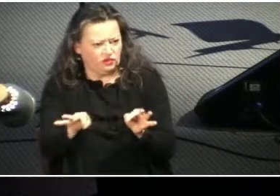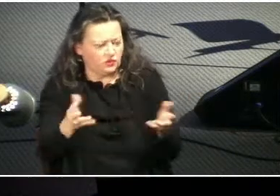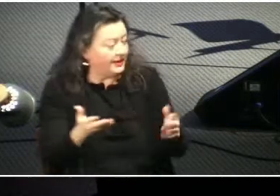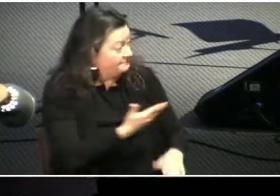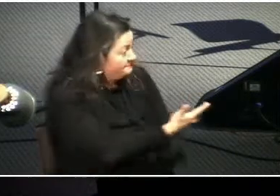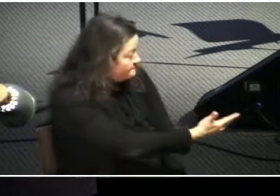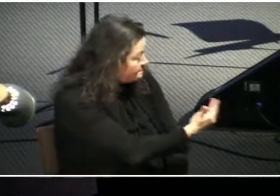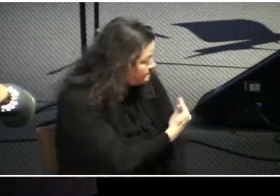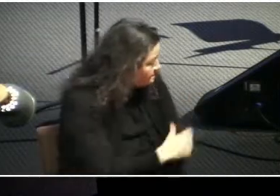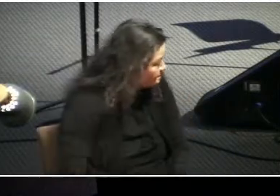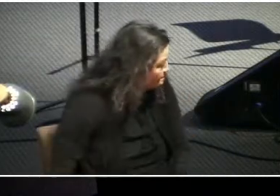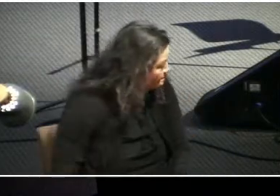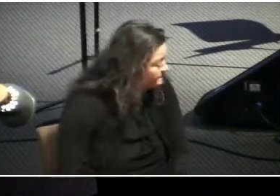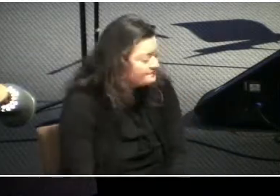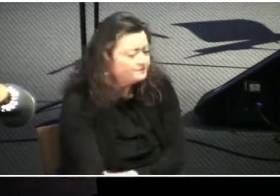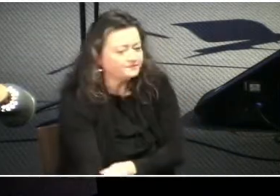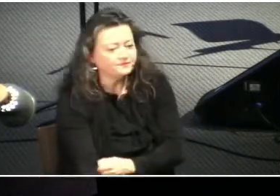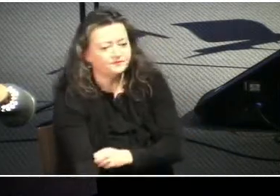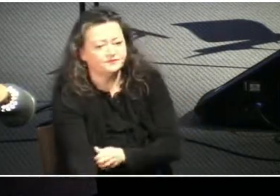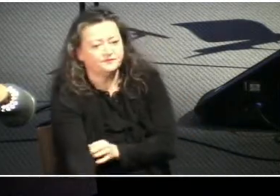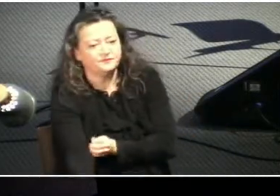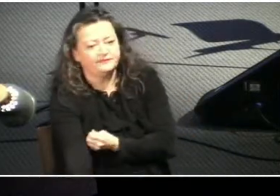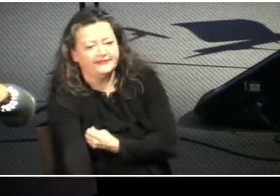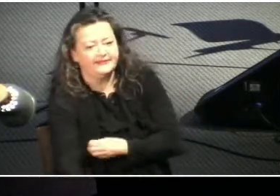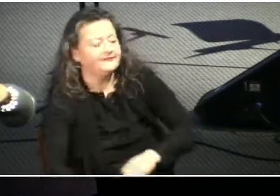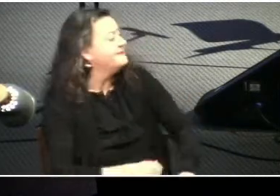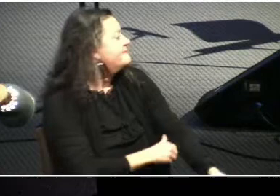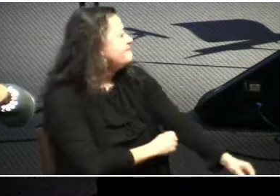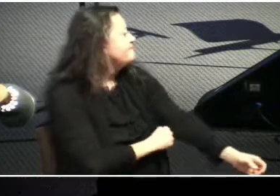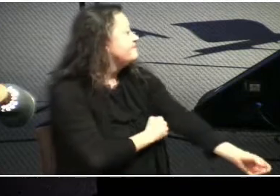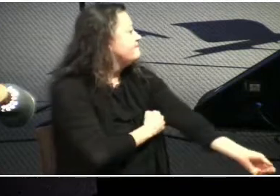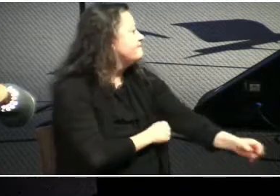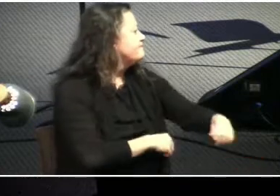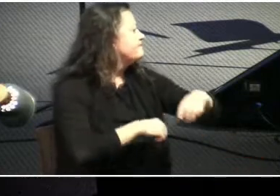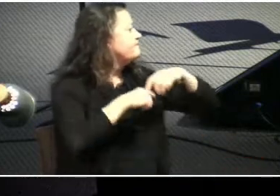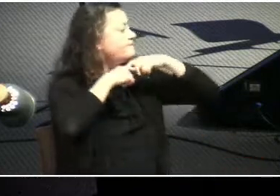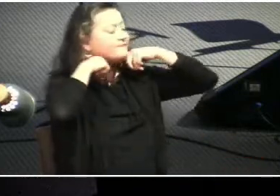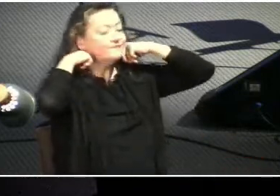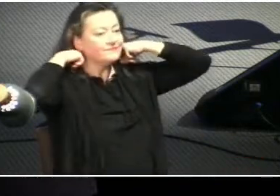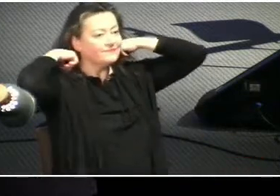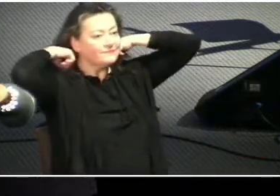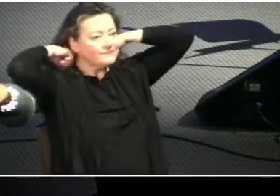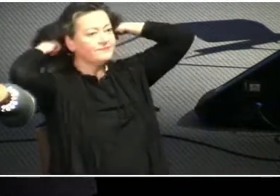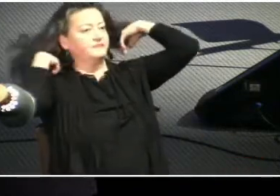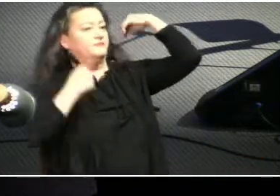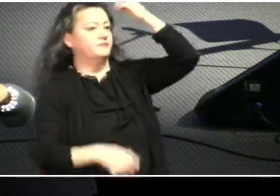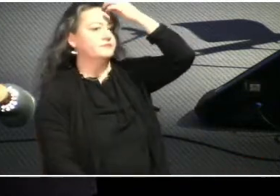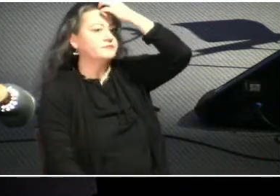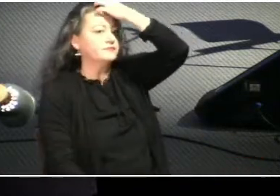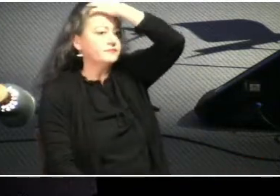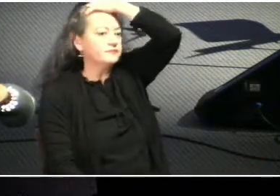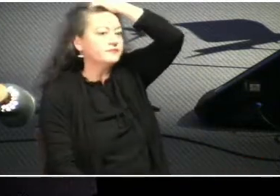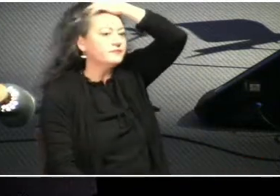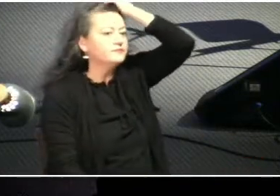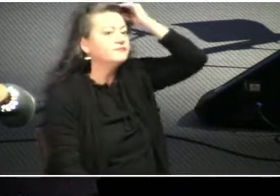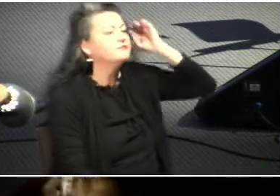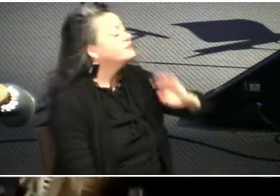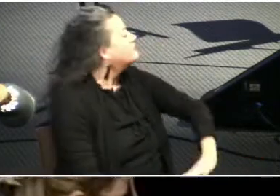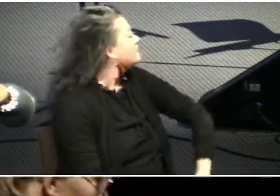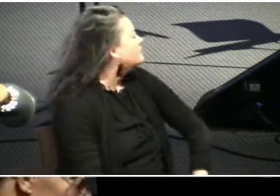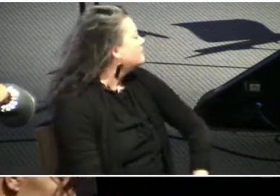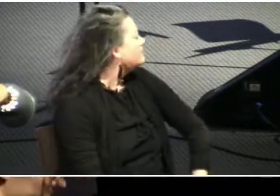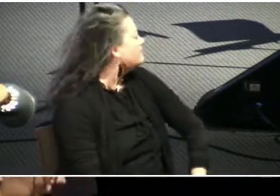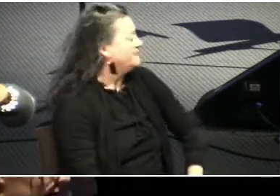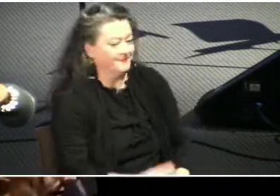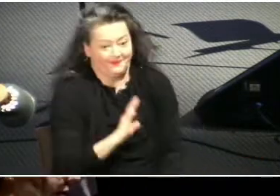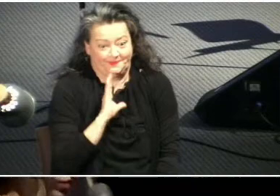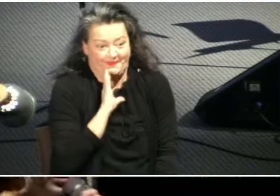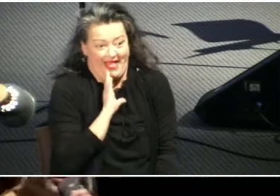oh